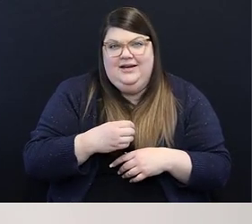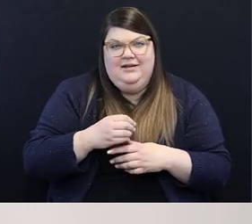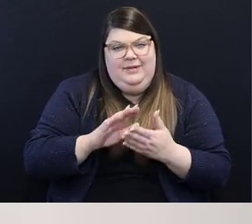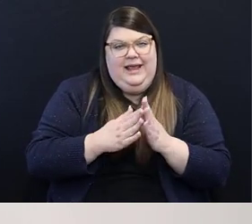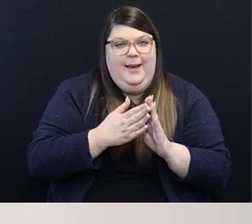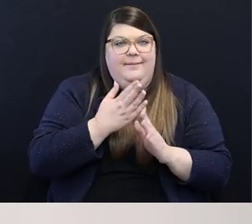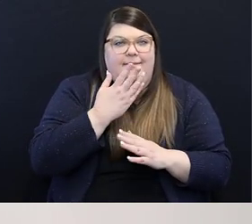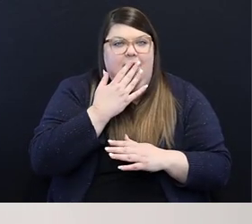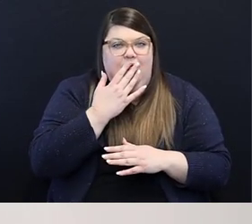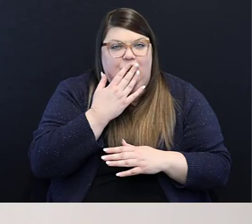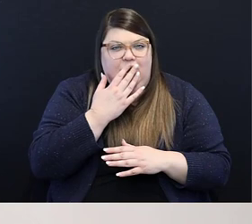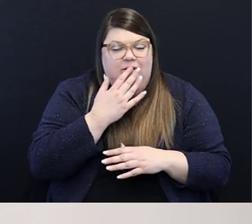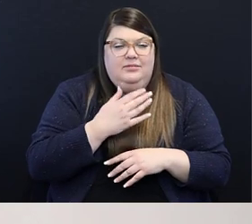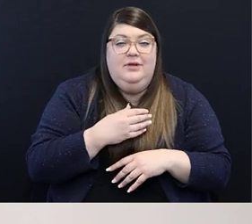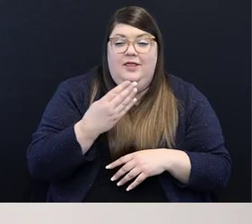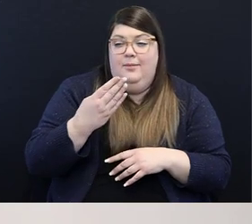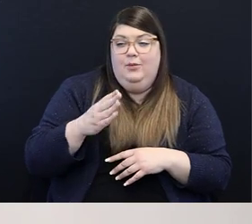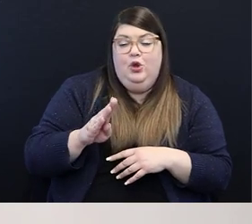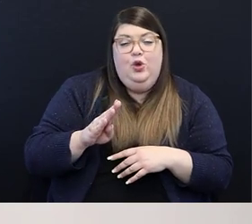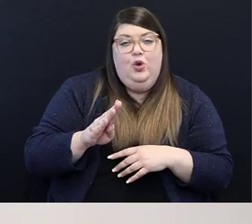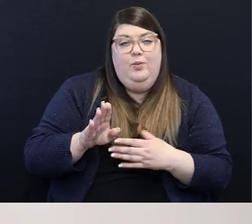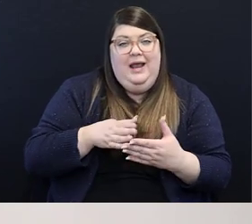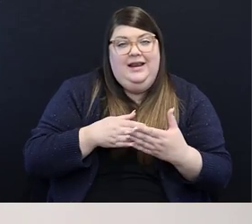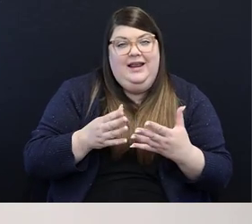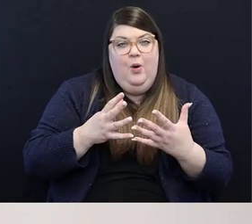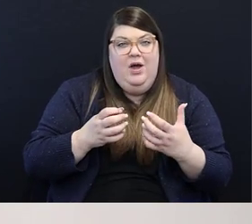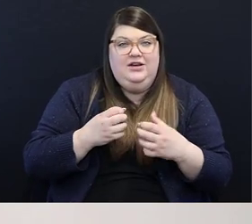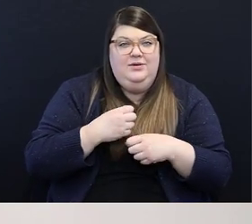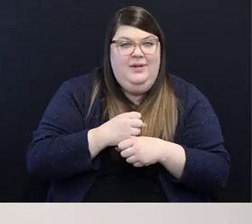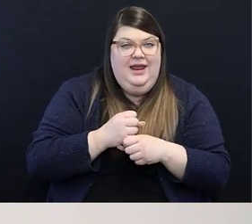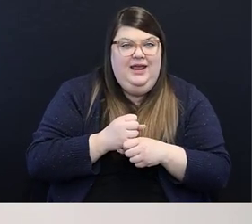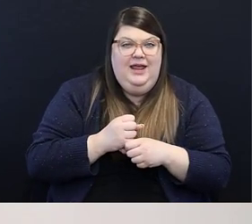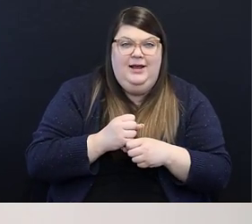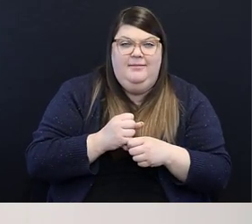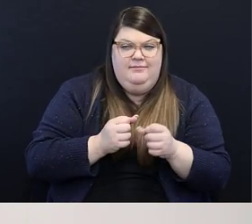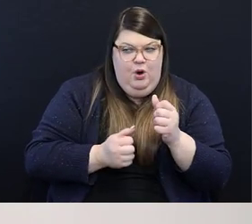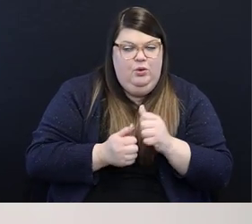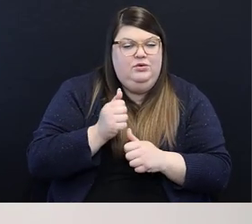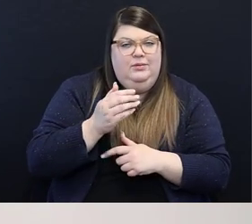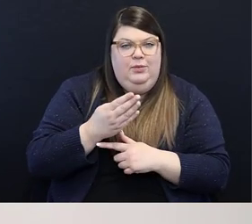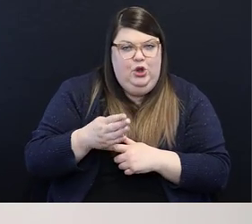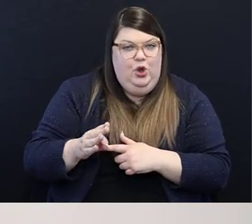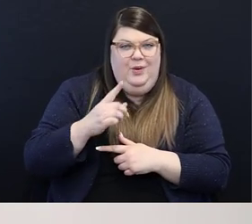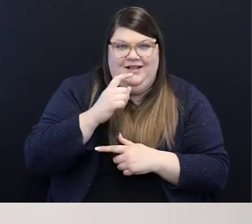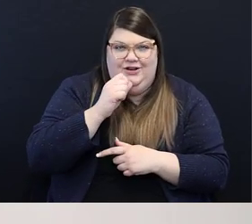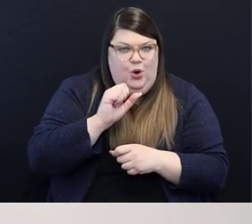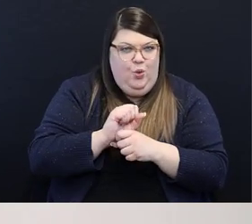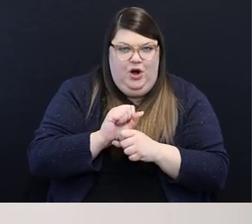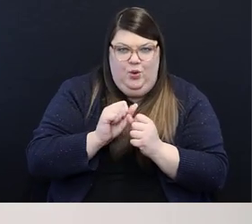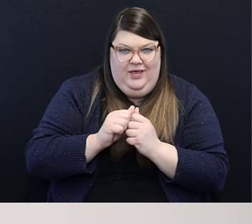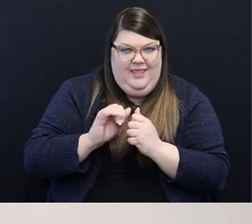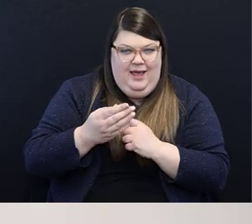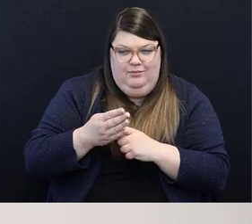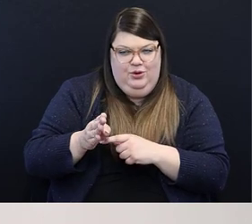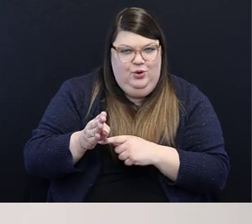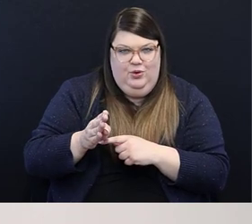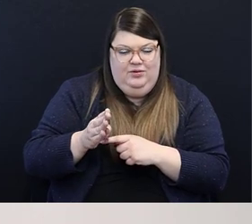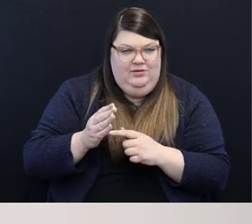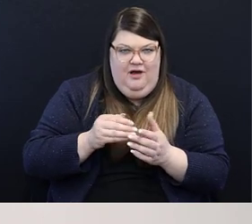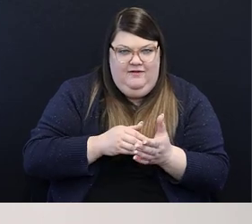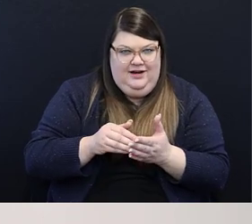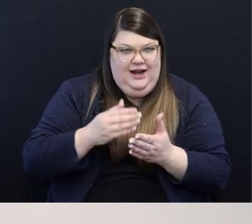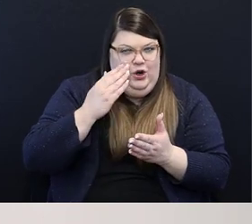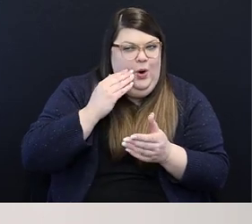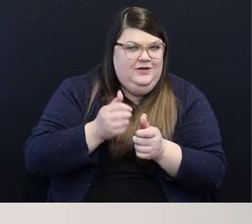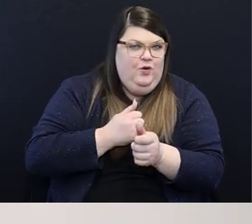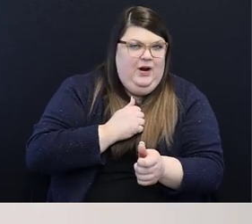In the blue painting, I really wanted to make a painting that was primarily blue because I don't work with that color that much. Yeah. And I knew I was avoiding it.